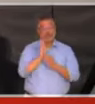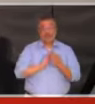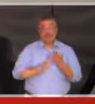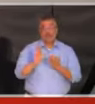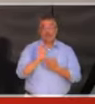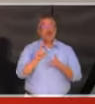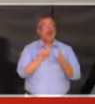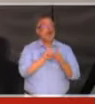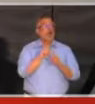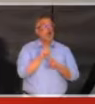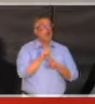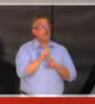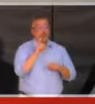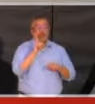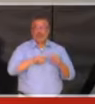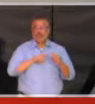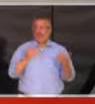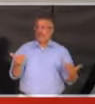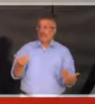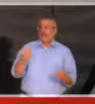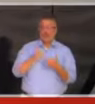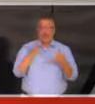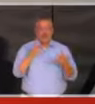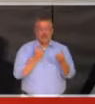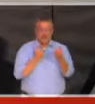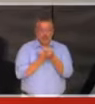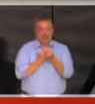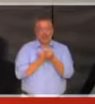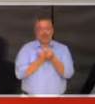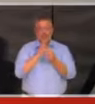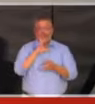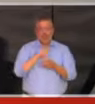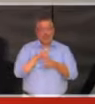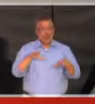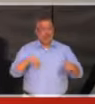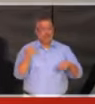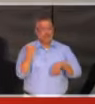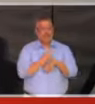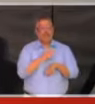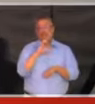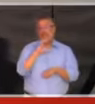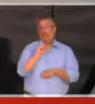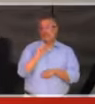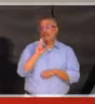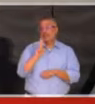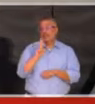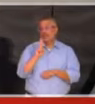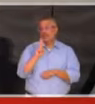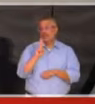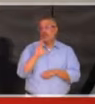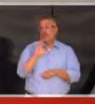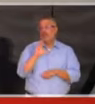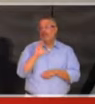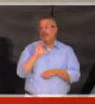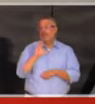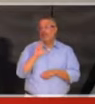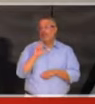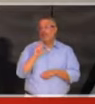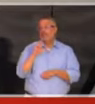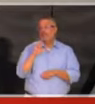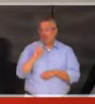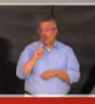We also couldn't have gotten here without all of our supporters, including our host today, the CSU, and Chancellor Castro, some